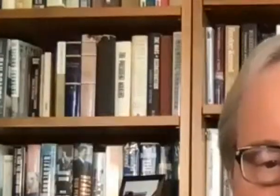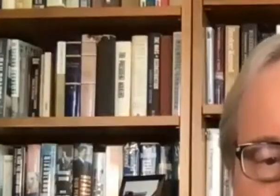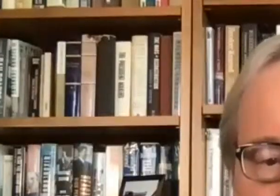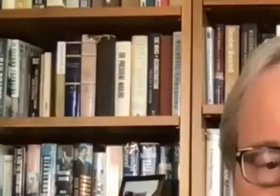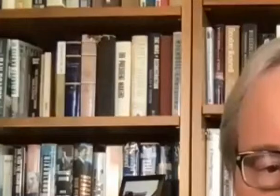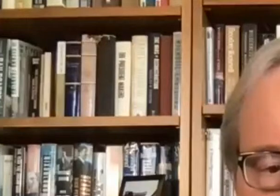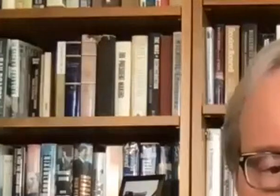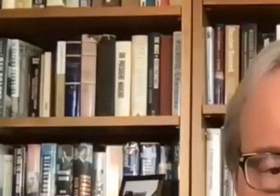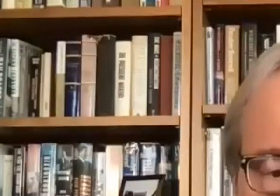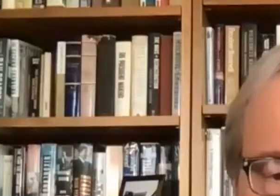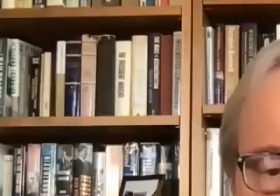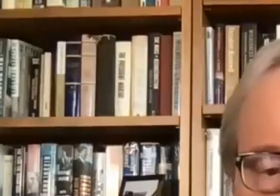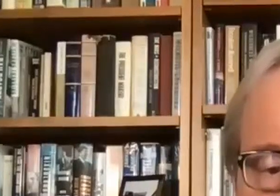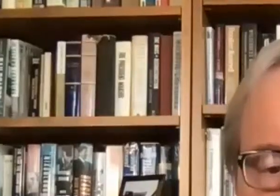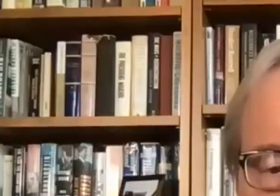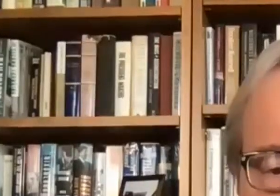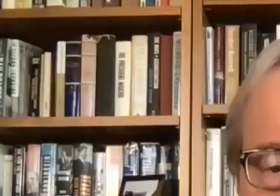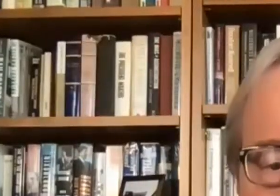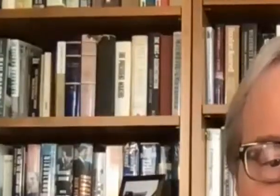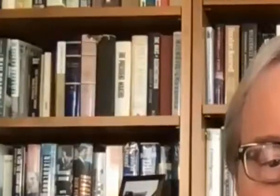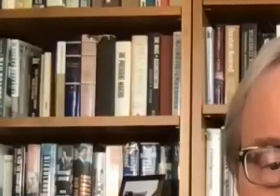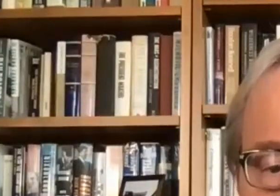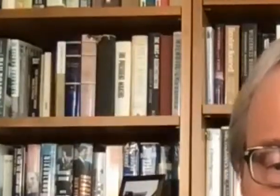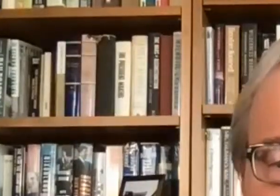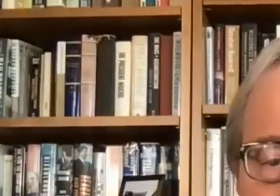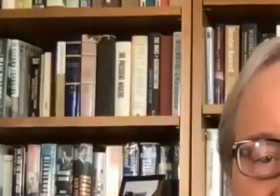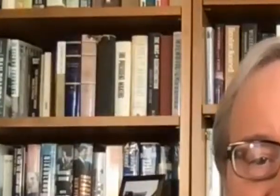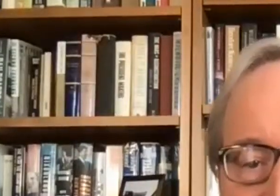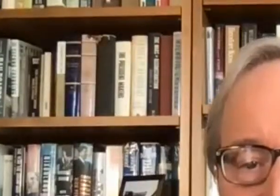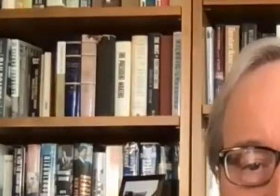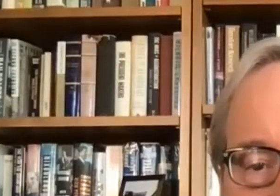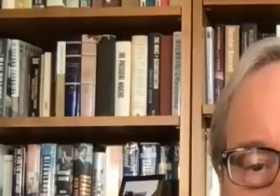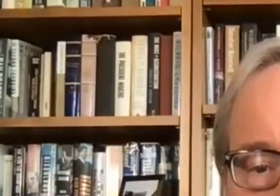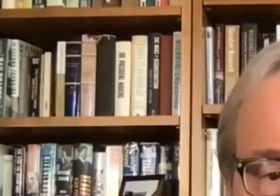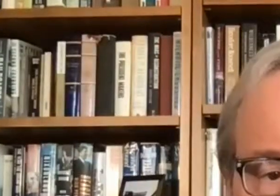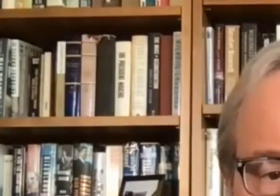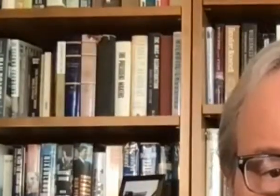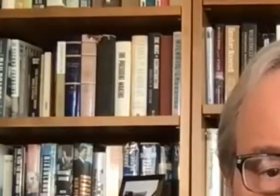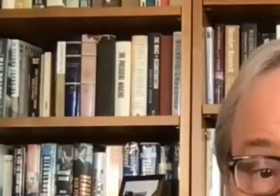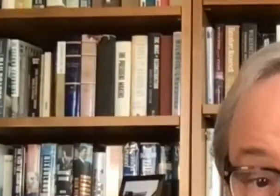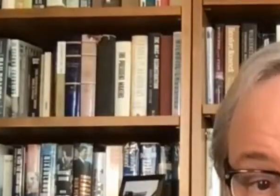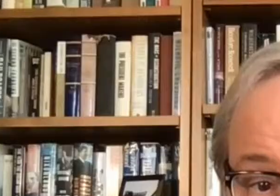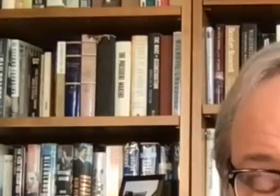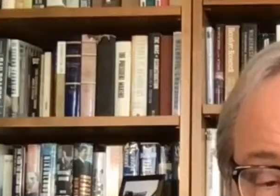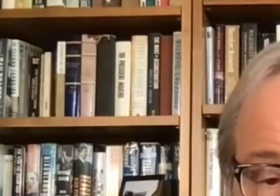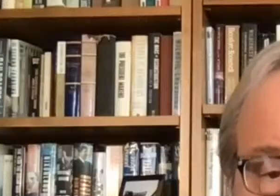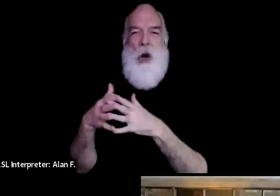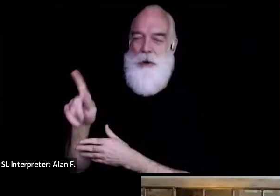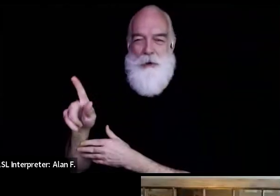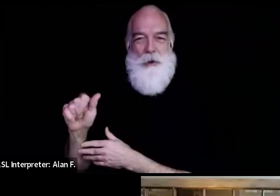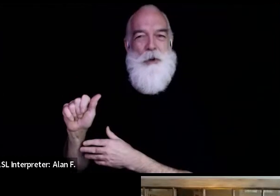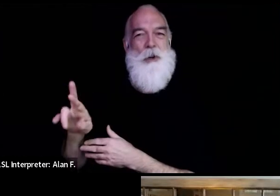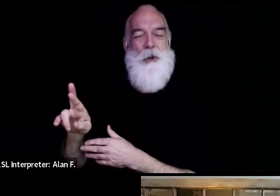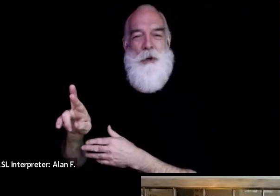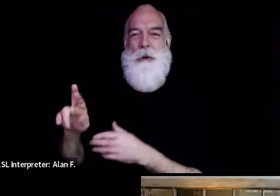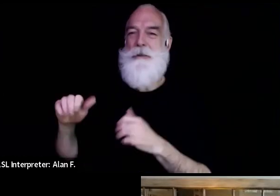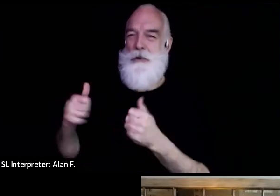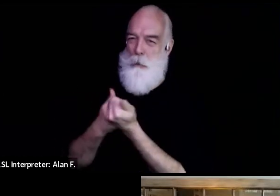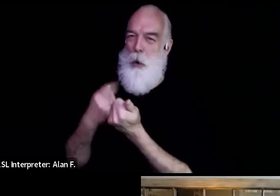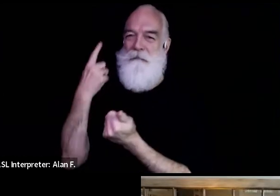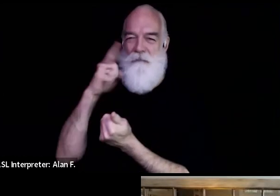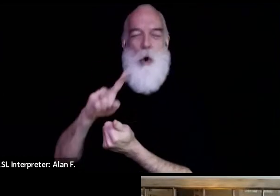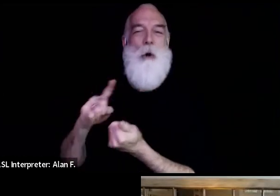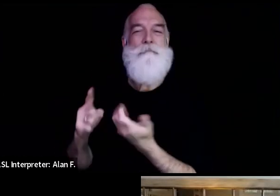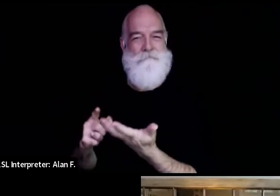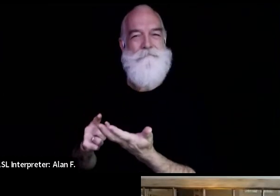challenging political environment. Before we get started, I want to thank the MacArthur Foundation Safety and Justice Challenge for their support of our journalism today. And I